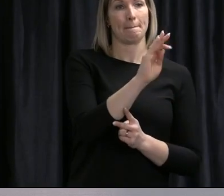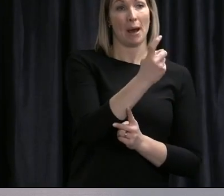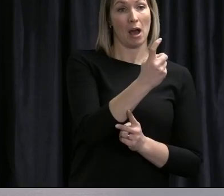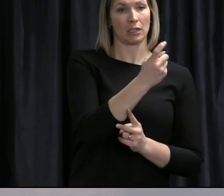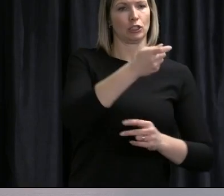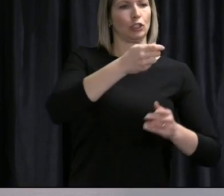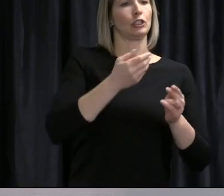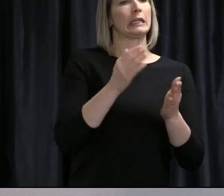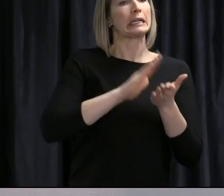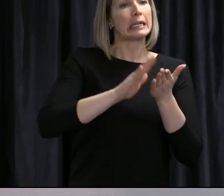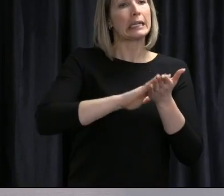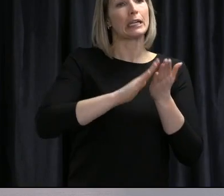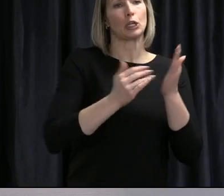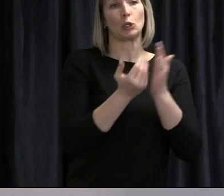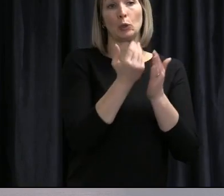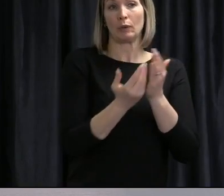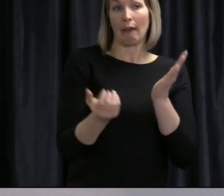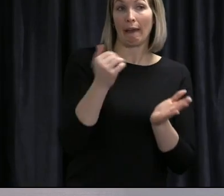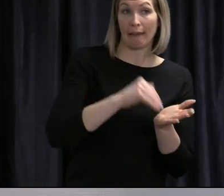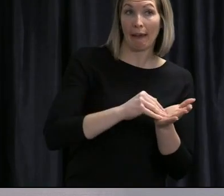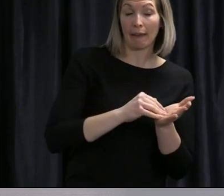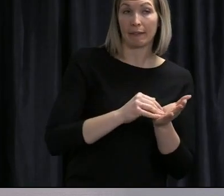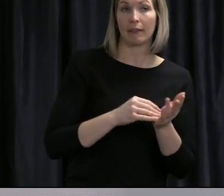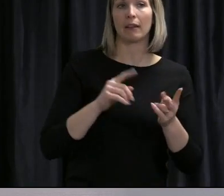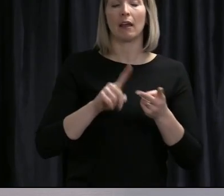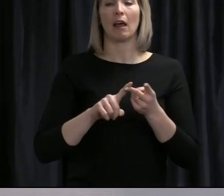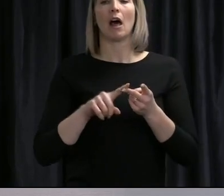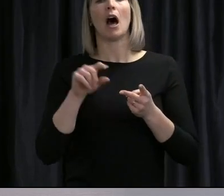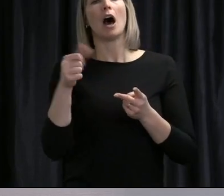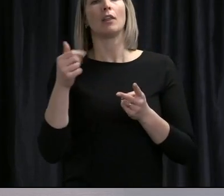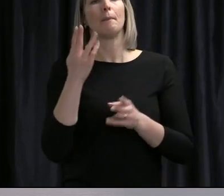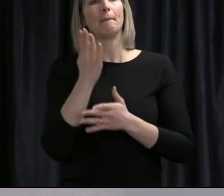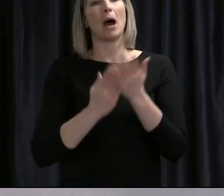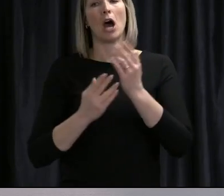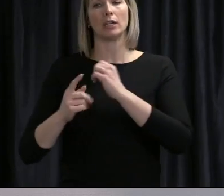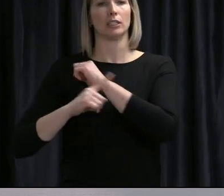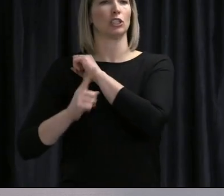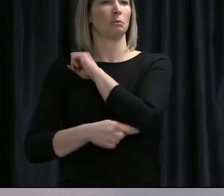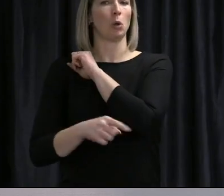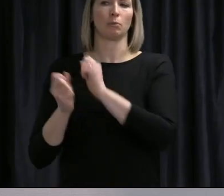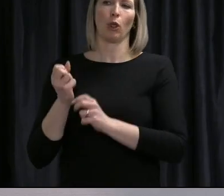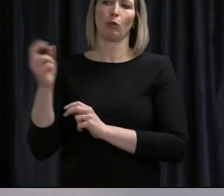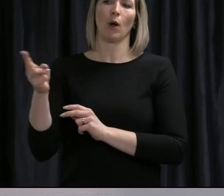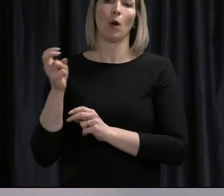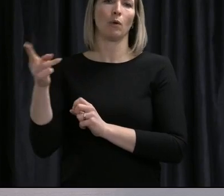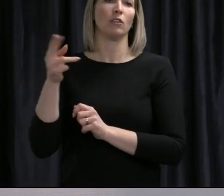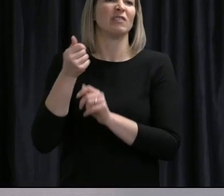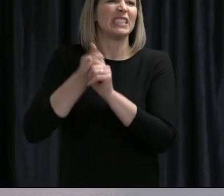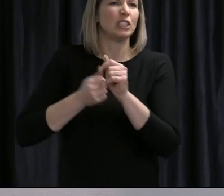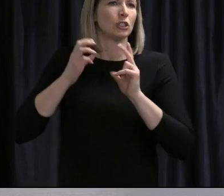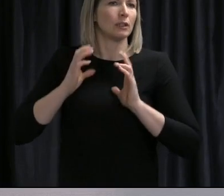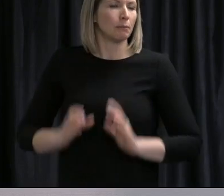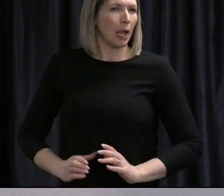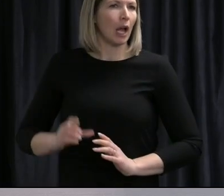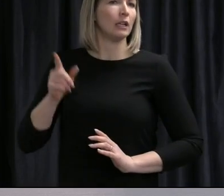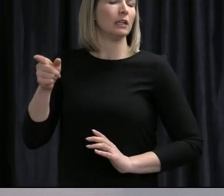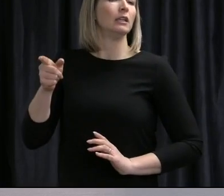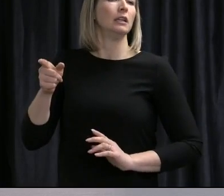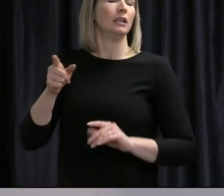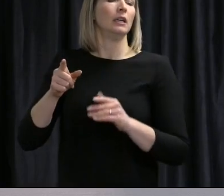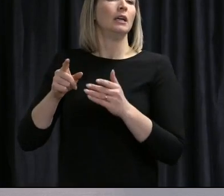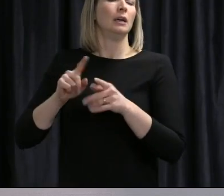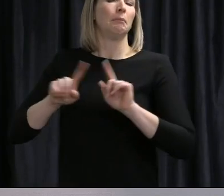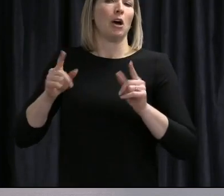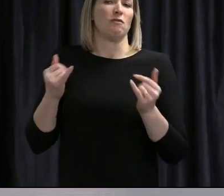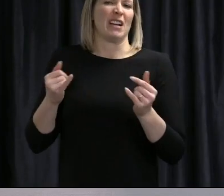disposable. One of the challenges that we've identified is making sure we have all the disposable bits for the ones we've got. We're working on that.